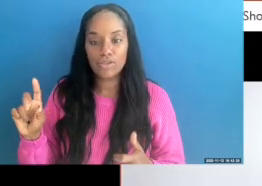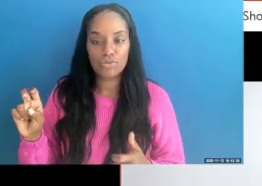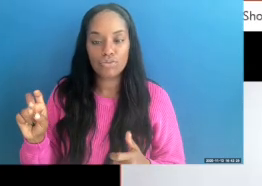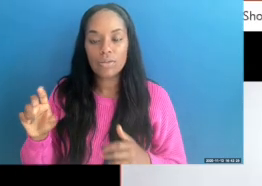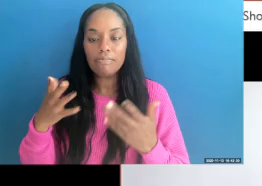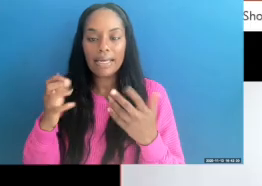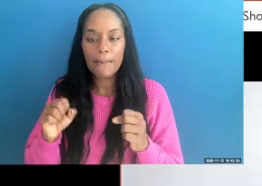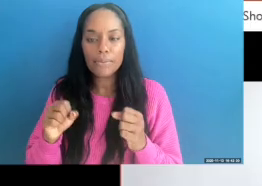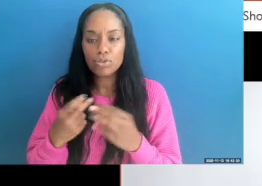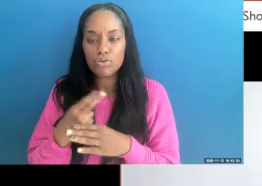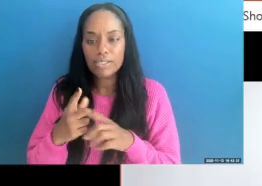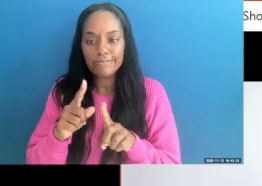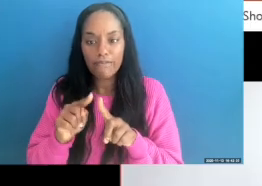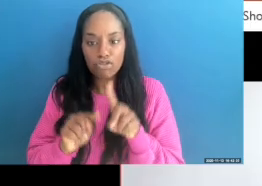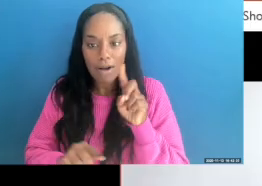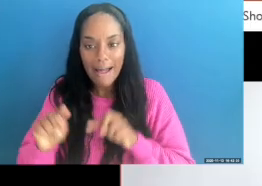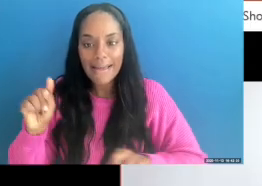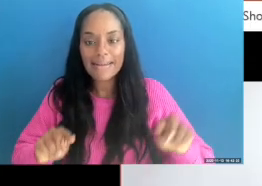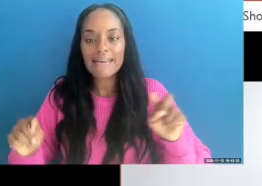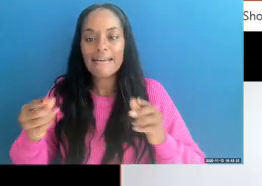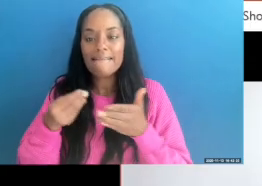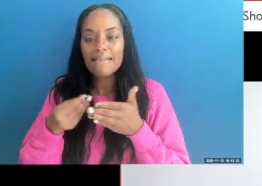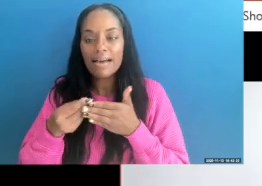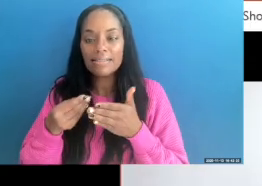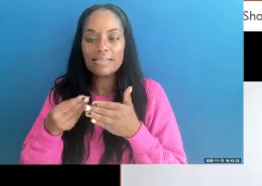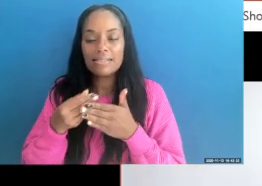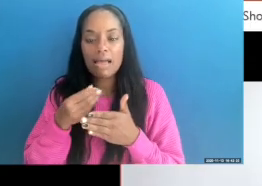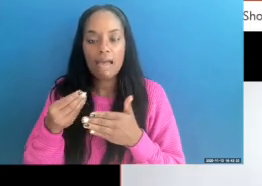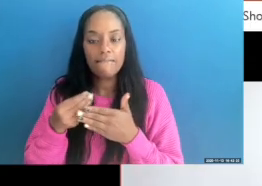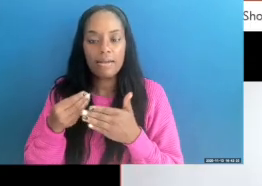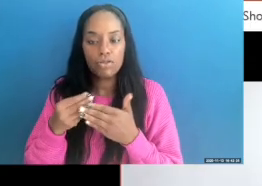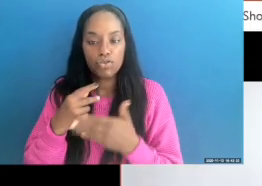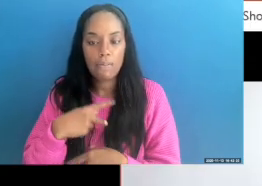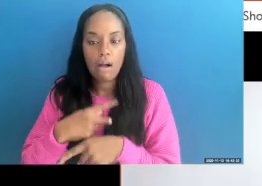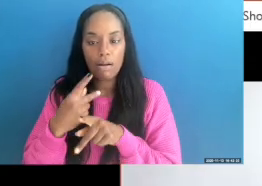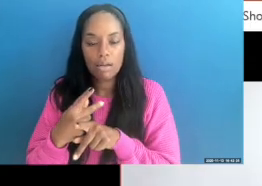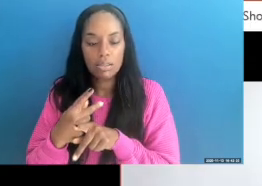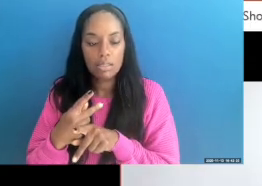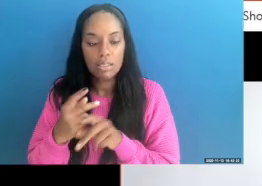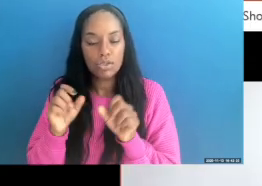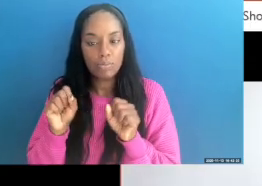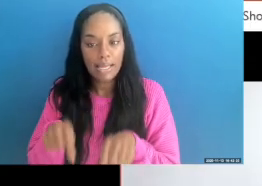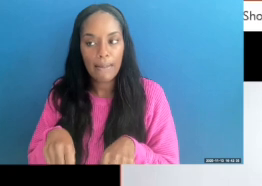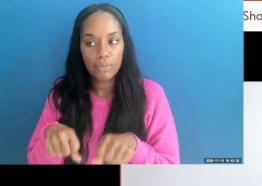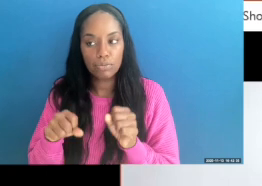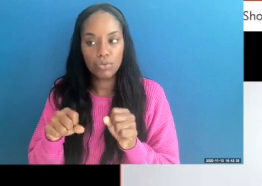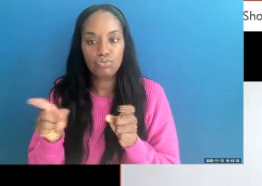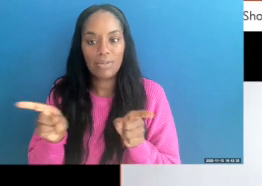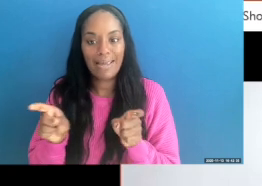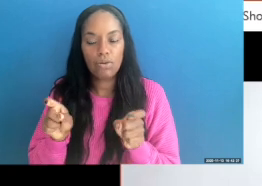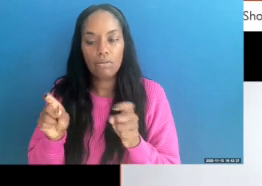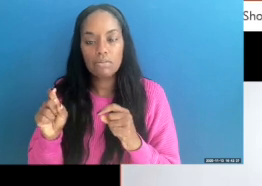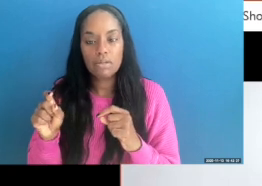greater latitude of being able to use a variety of financing and financial products